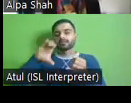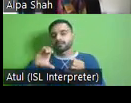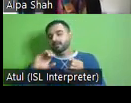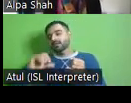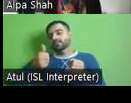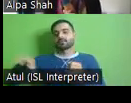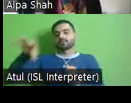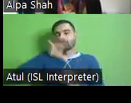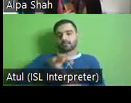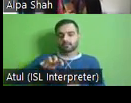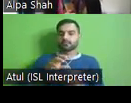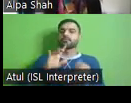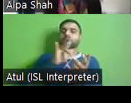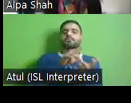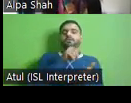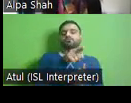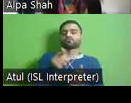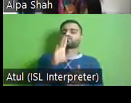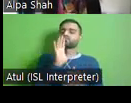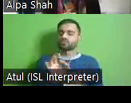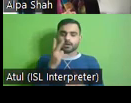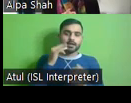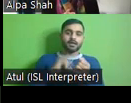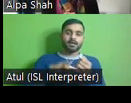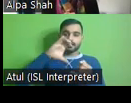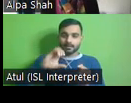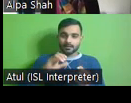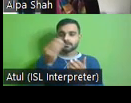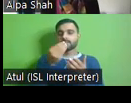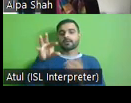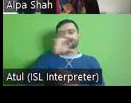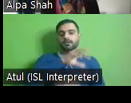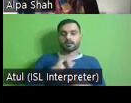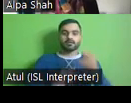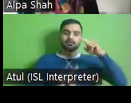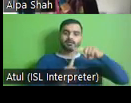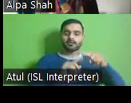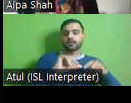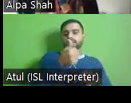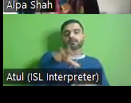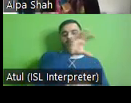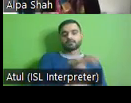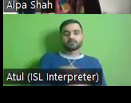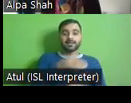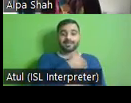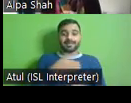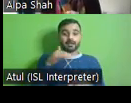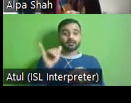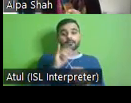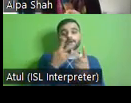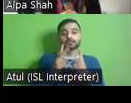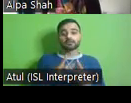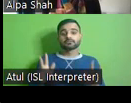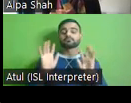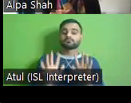states. Vice versa is also true. Scheduled castes in some states are scheduled tribes in other states. In the